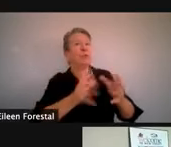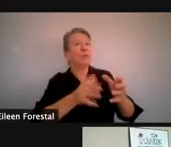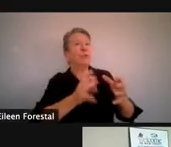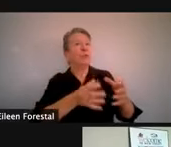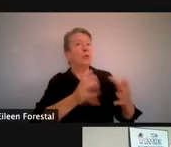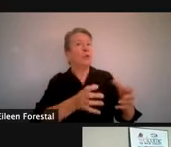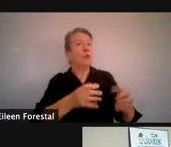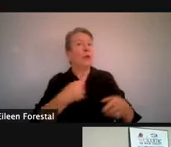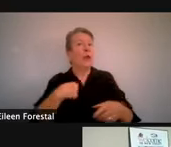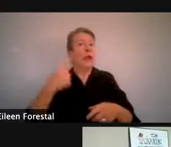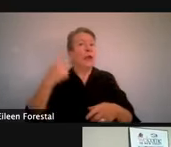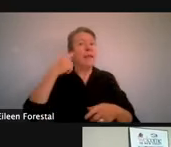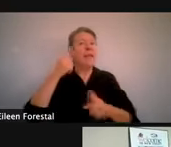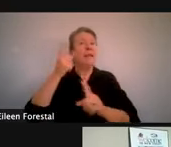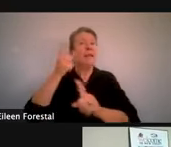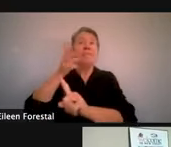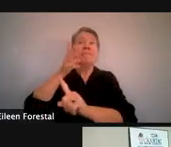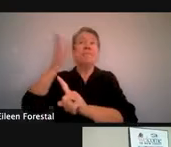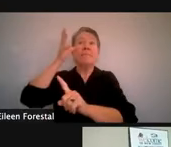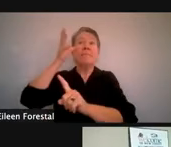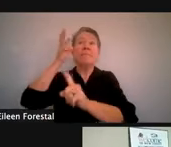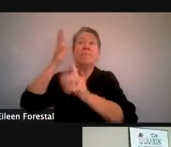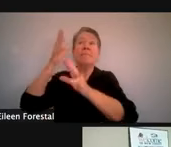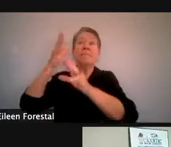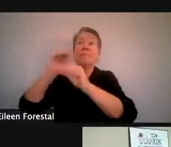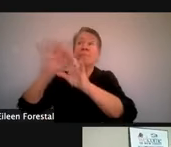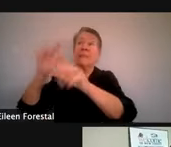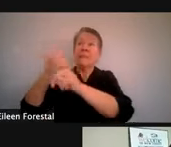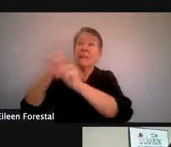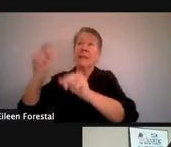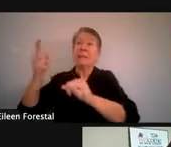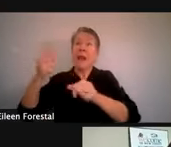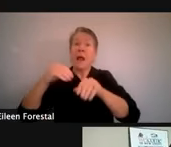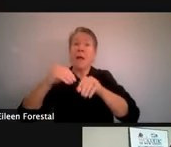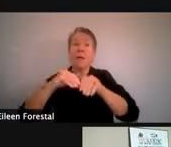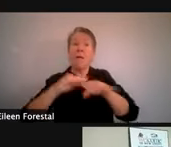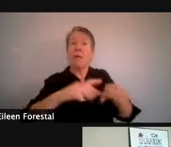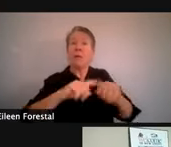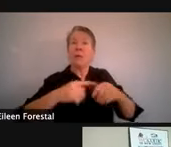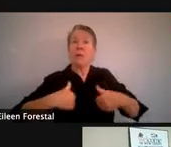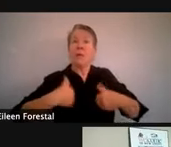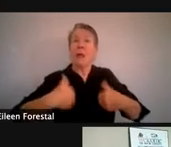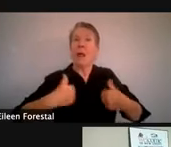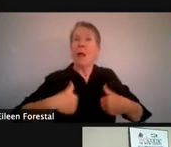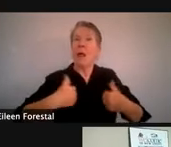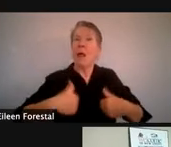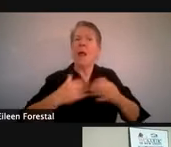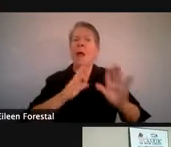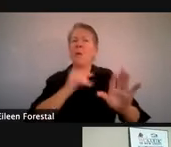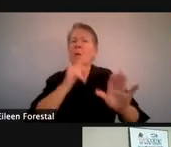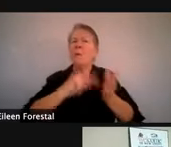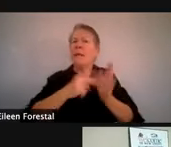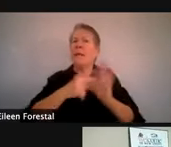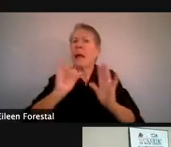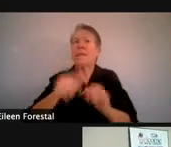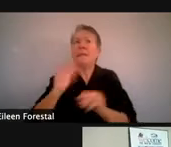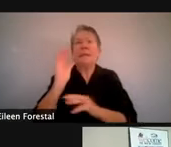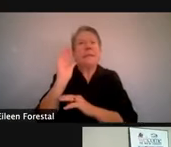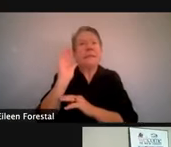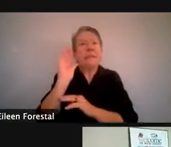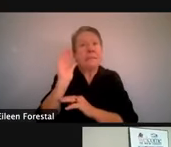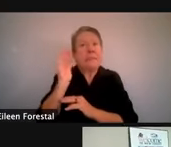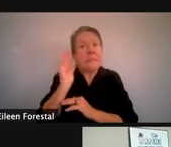and that it's only impacting younger people. But there's no question that migration has happened to some extent. All of that, I think,